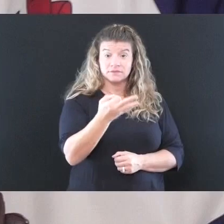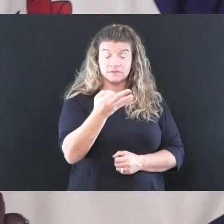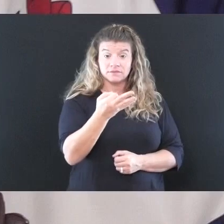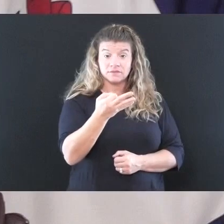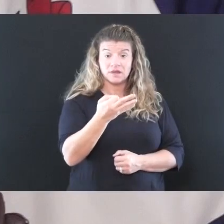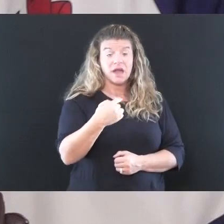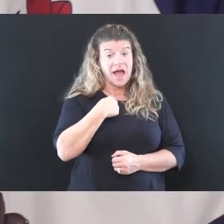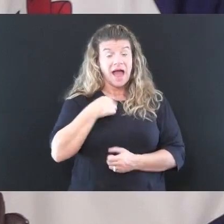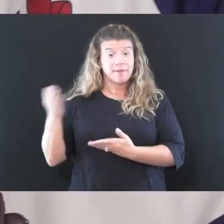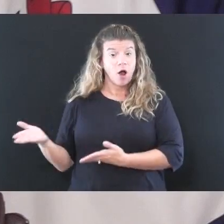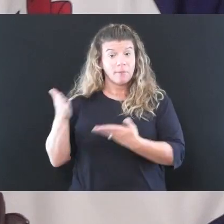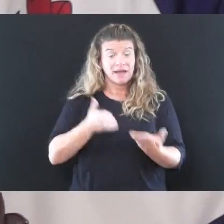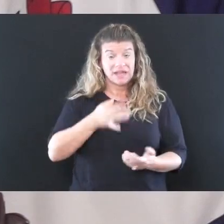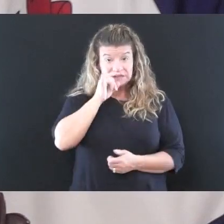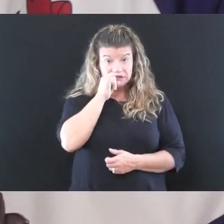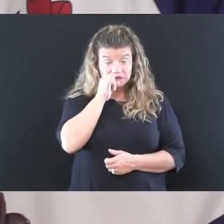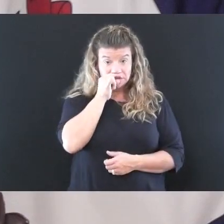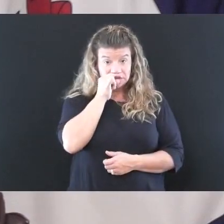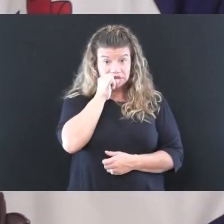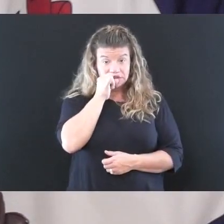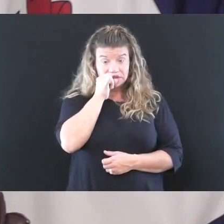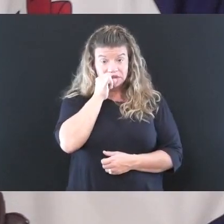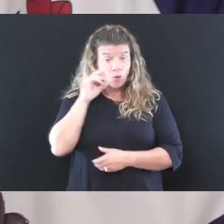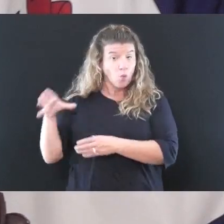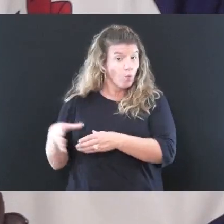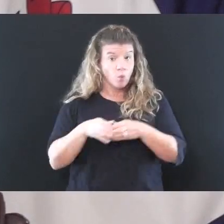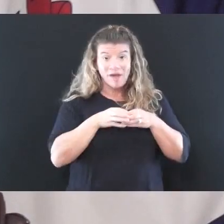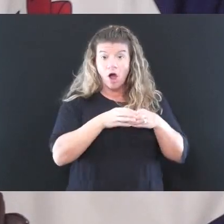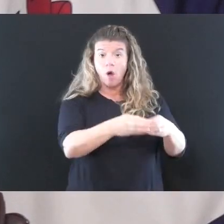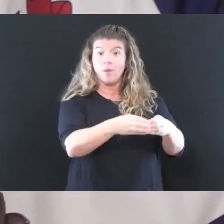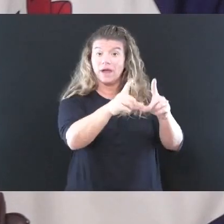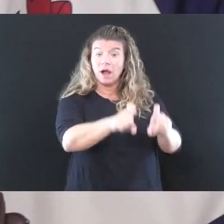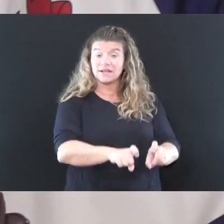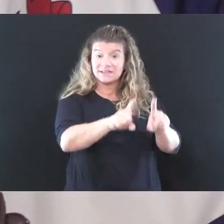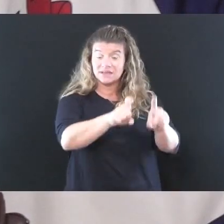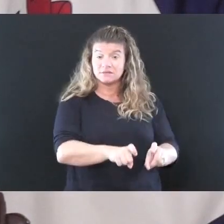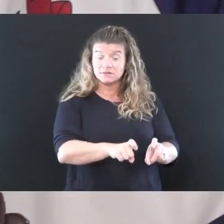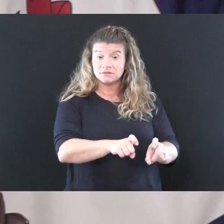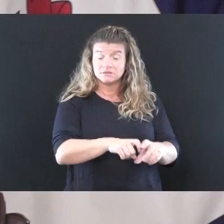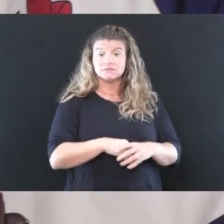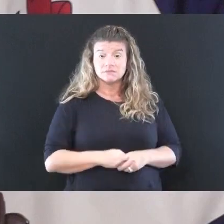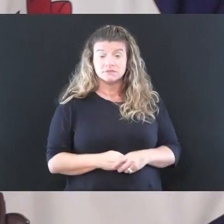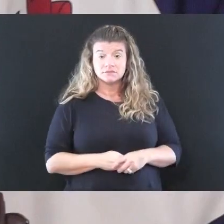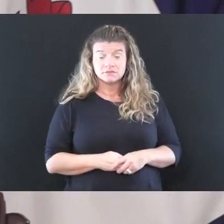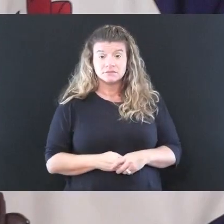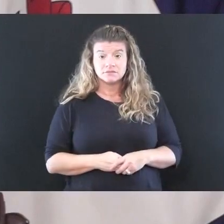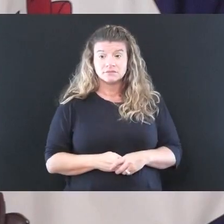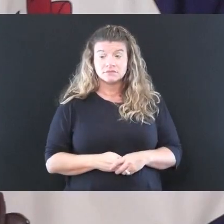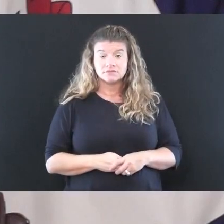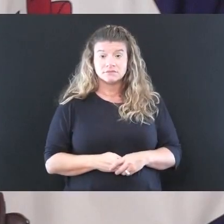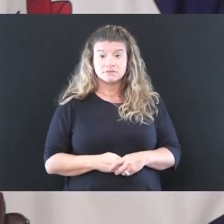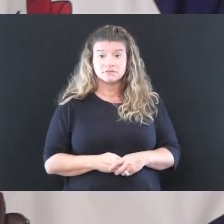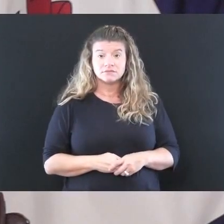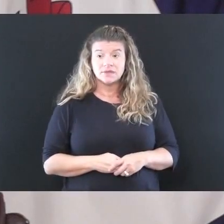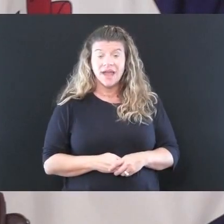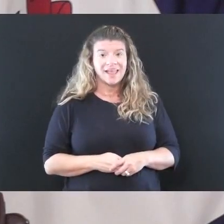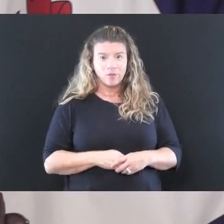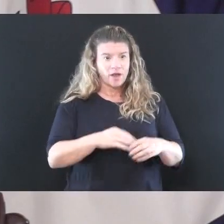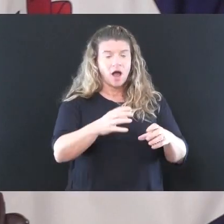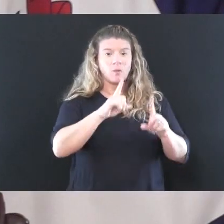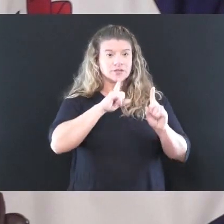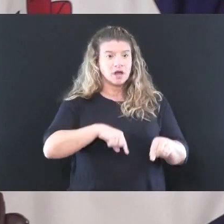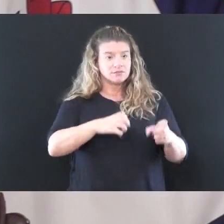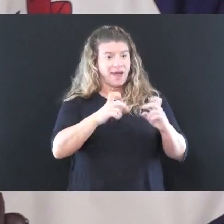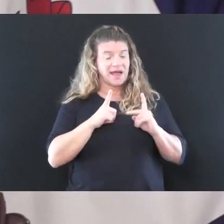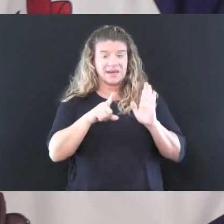I took my kids and we all went and got tested. And we all, you know, it all came back and it was all negative, but